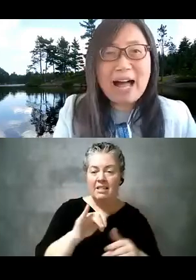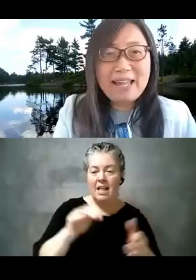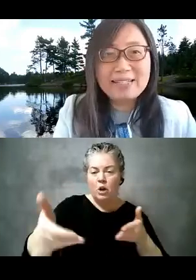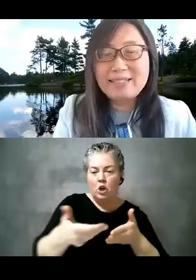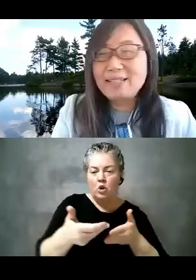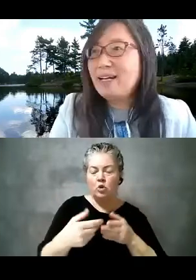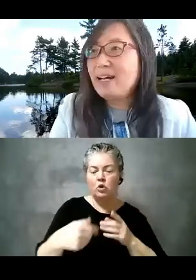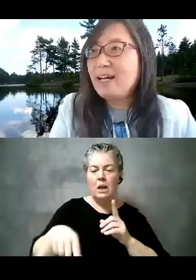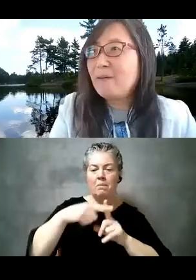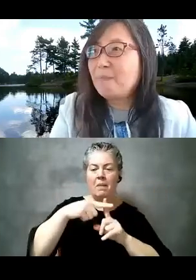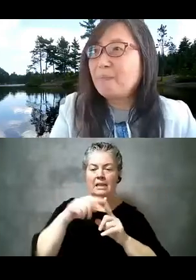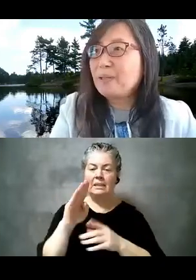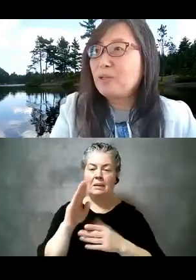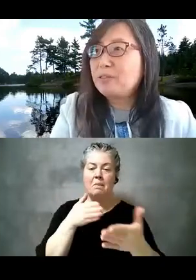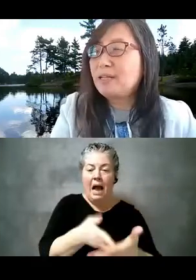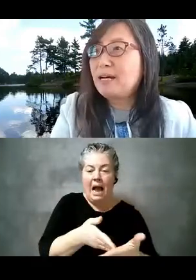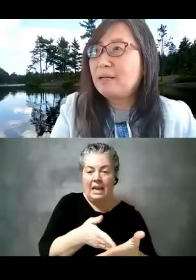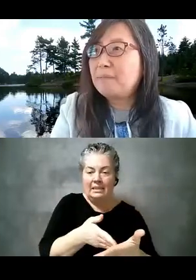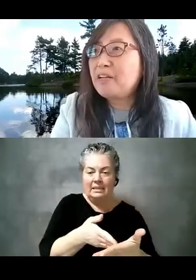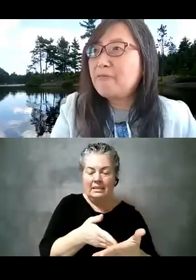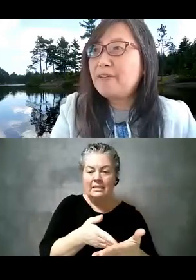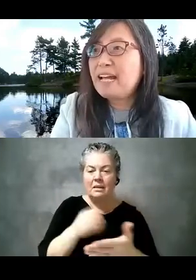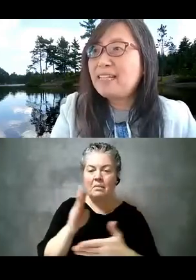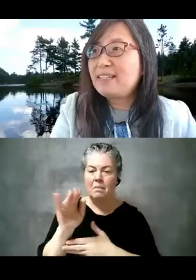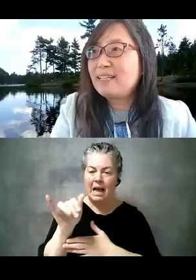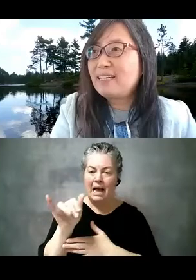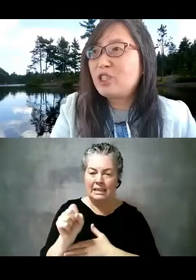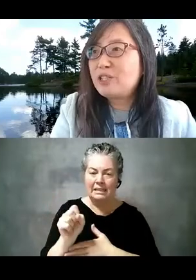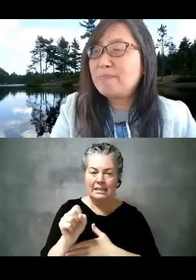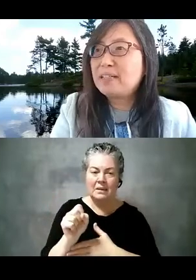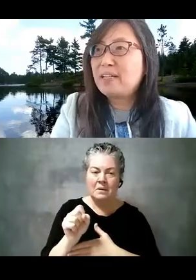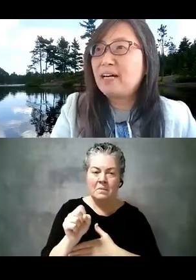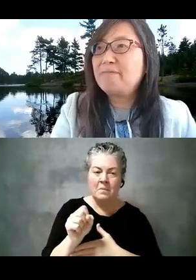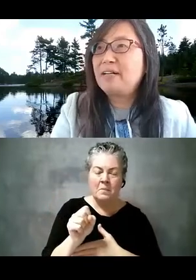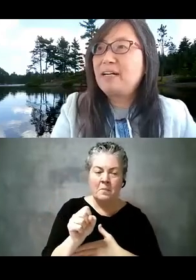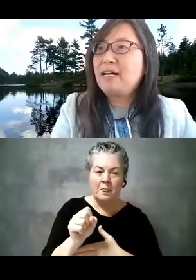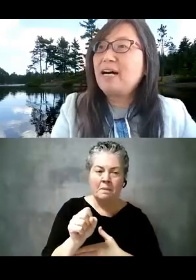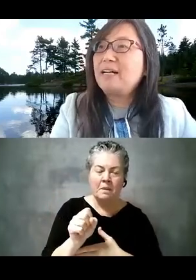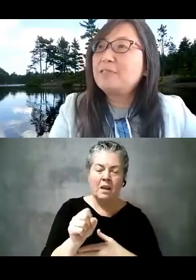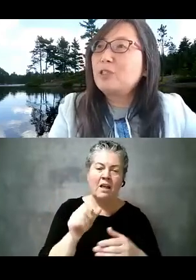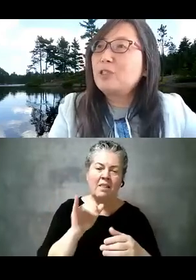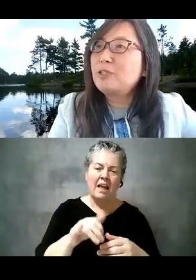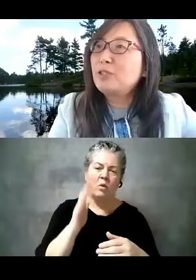positive bias, will inflate the achievement of